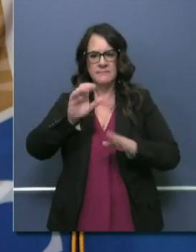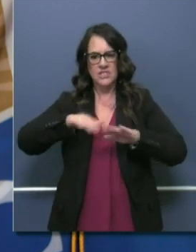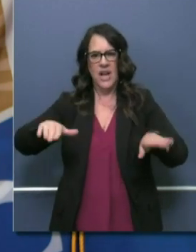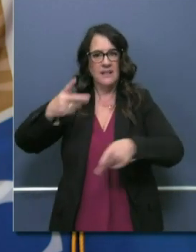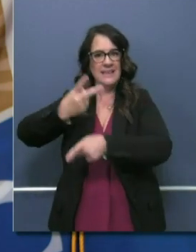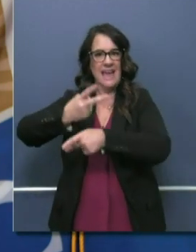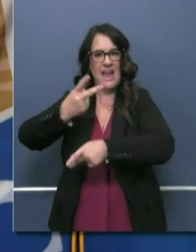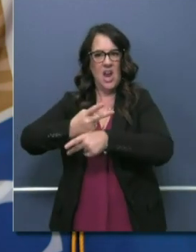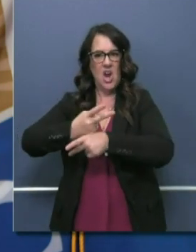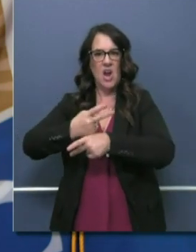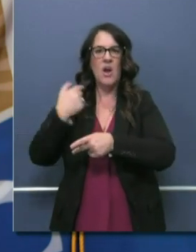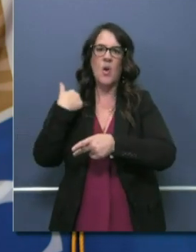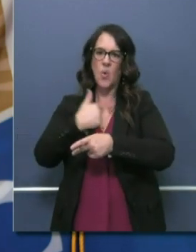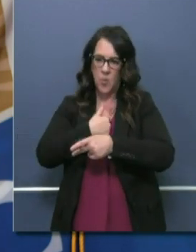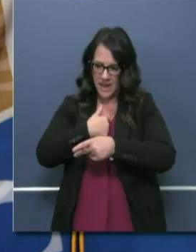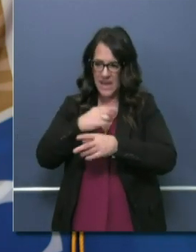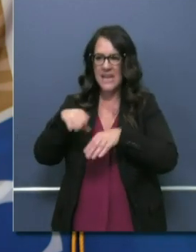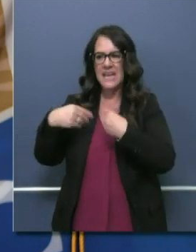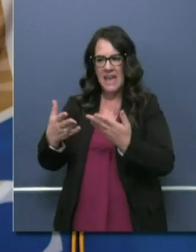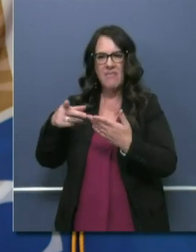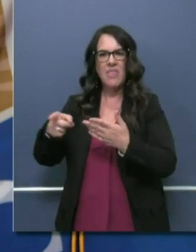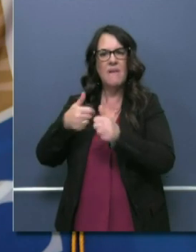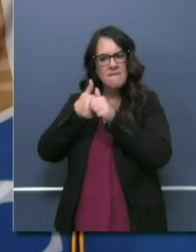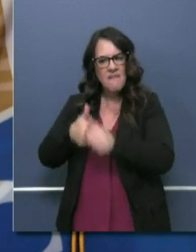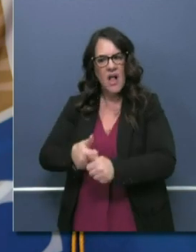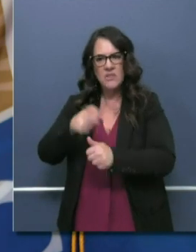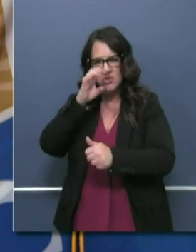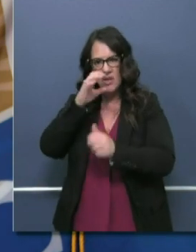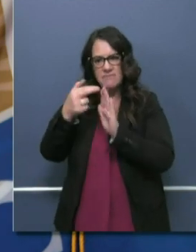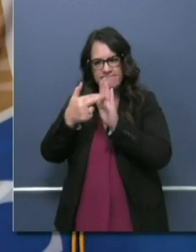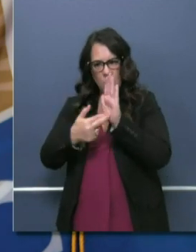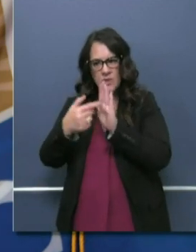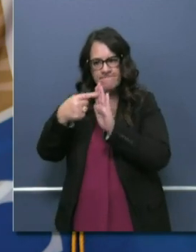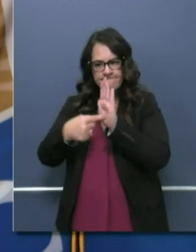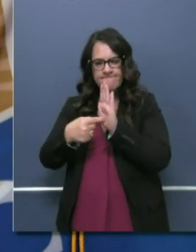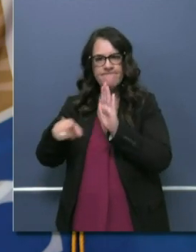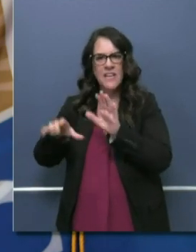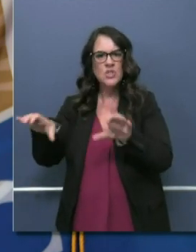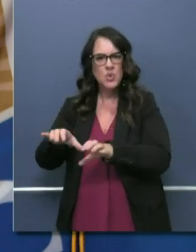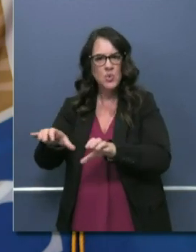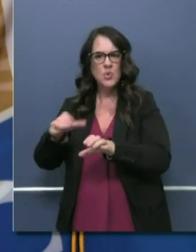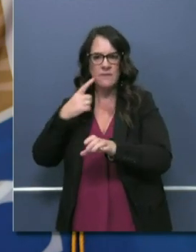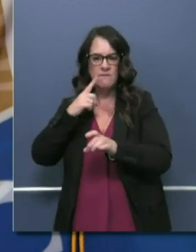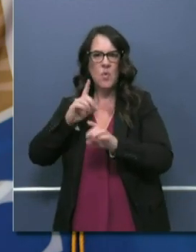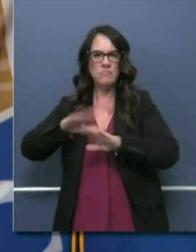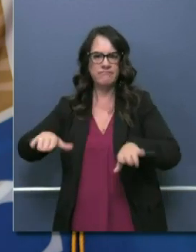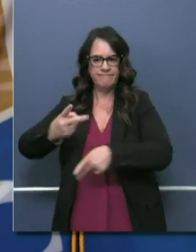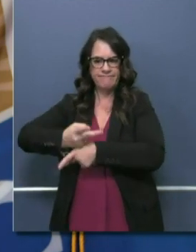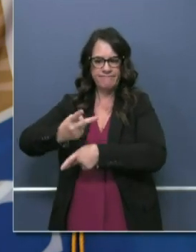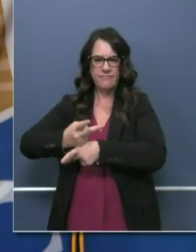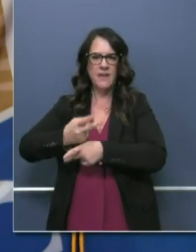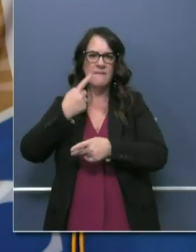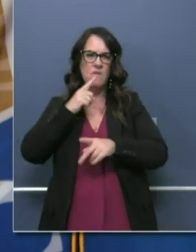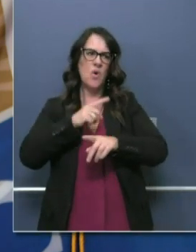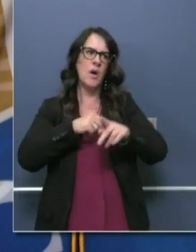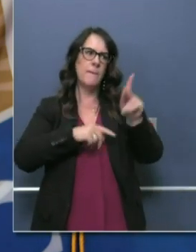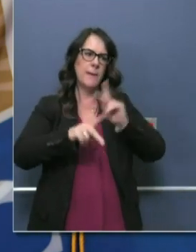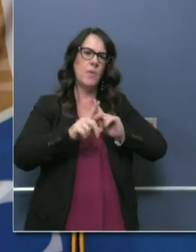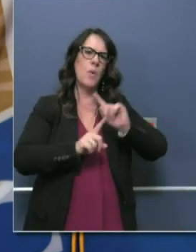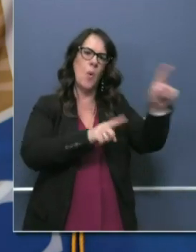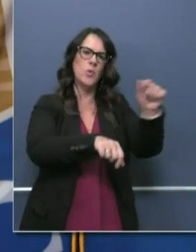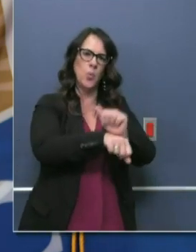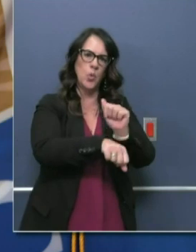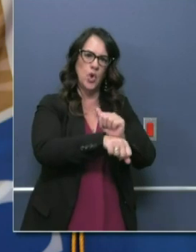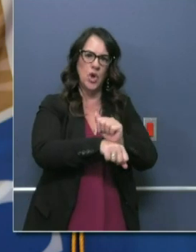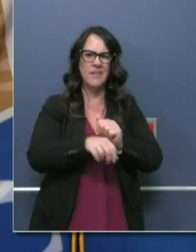this pandemic with criterion conditions that predated the announcement a few days ago. It's not part of Phase 2. It's part of